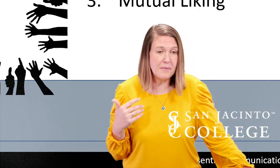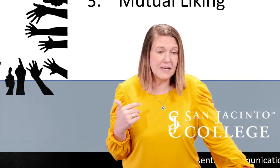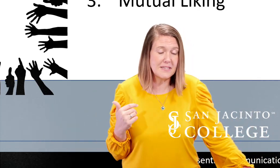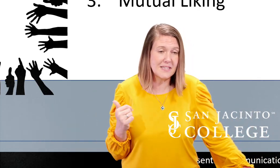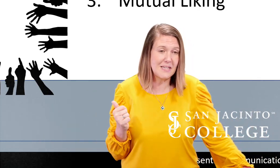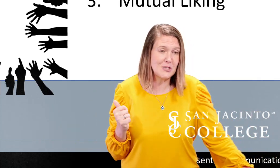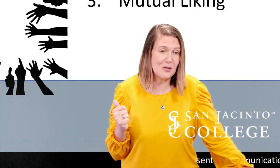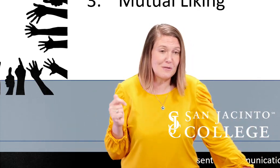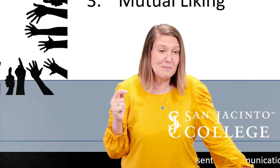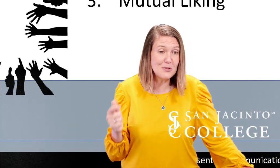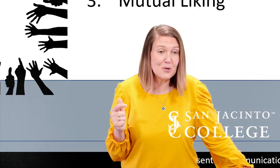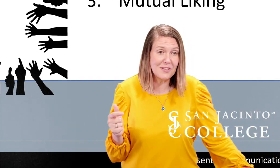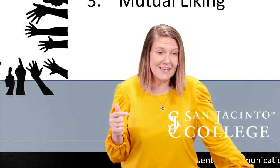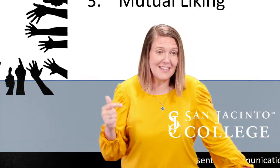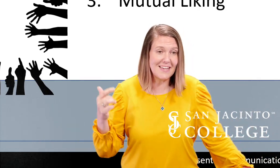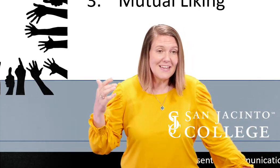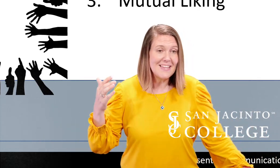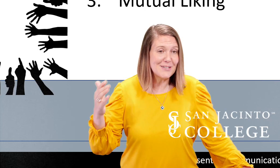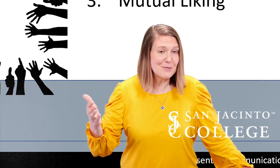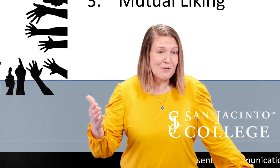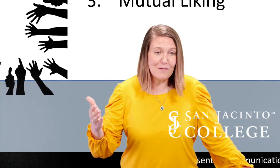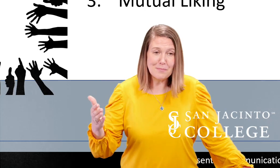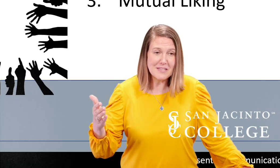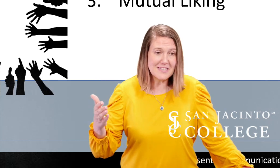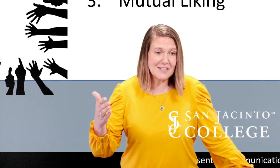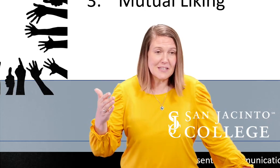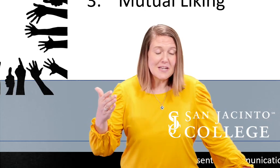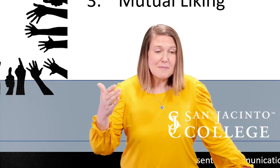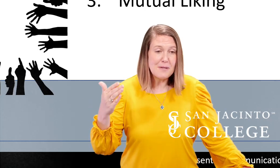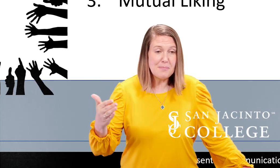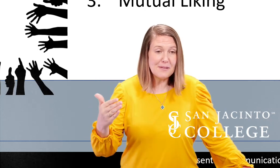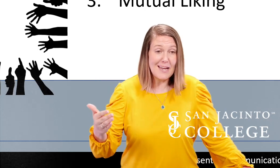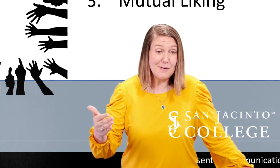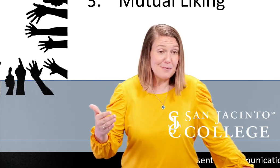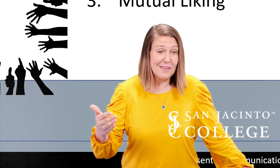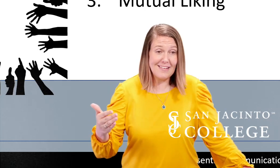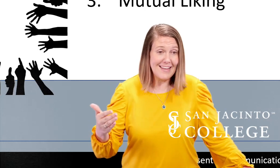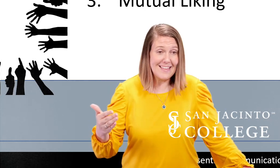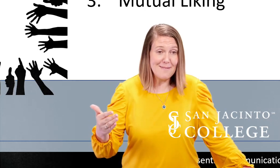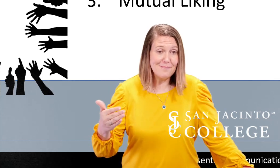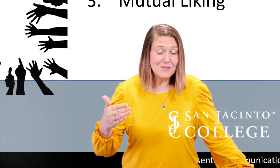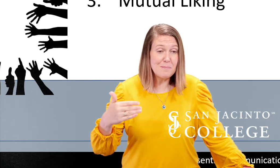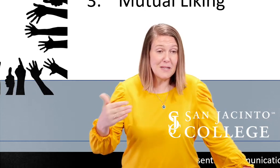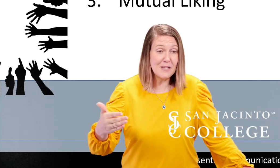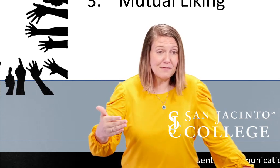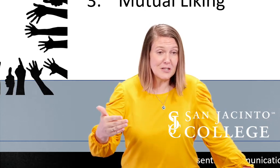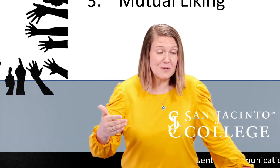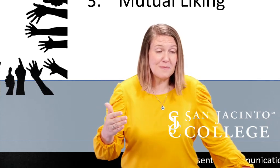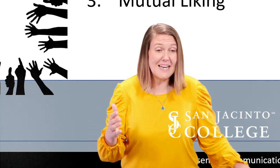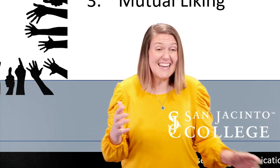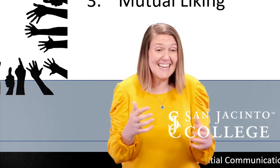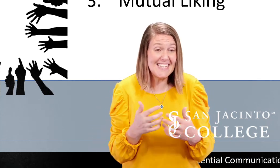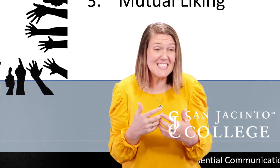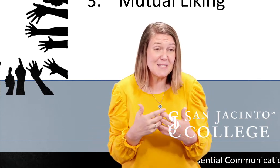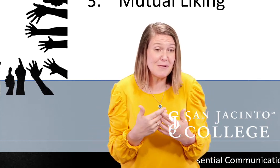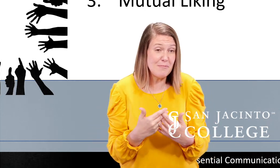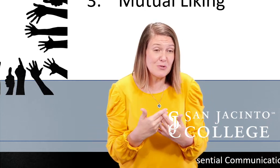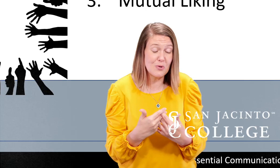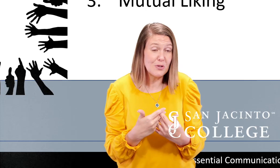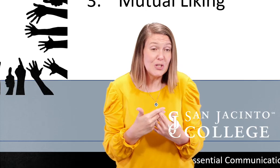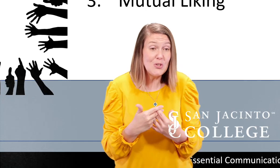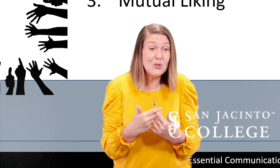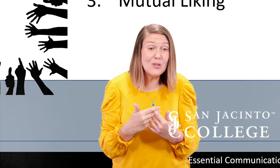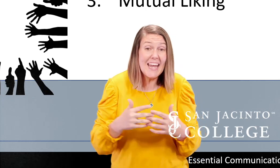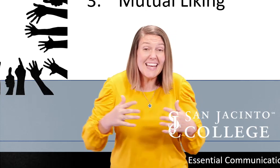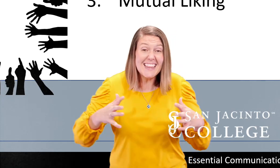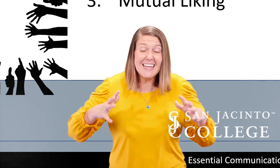will make us like each other. Mutual liking. There's a proverb that says people like people that like them. To be in a friendship, it needs to be